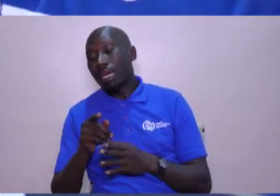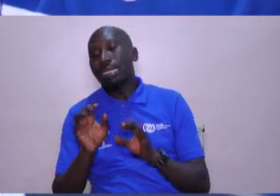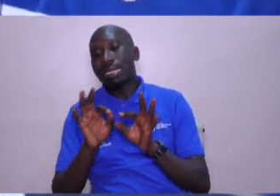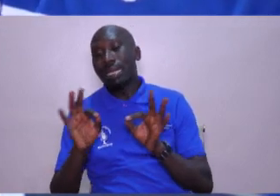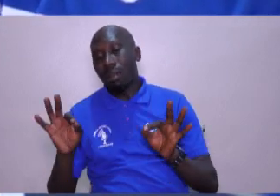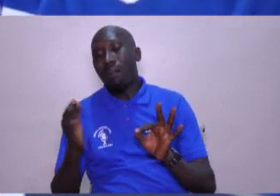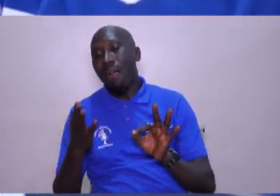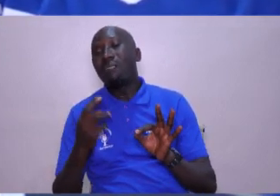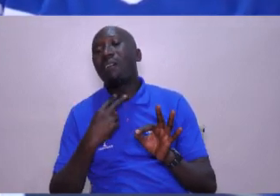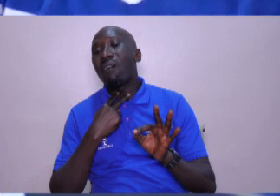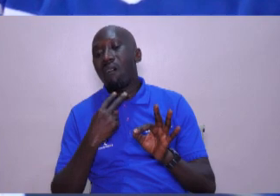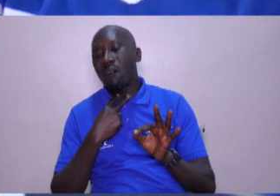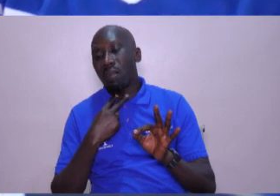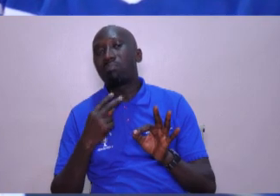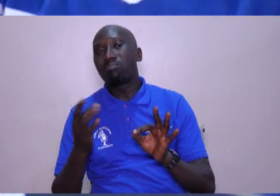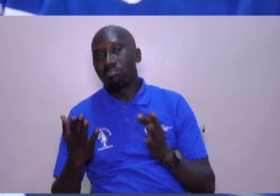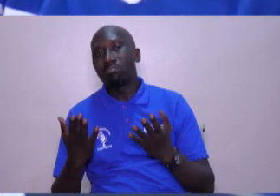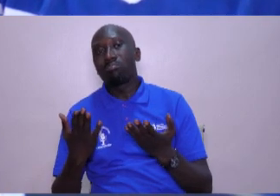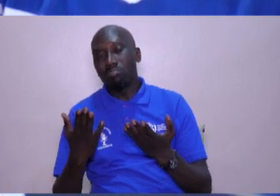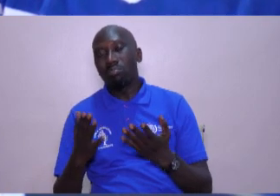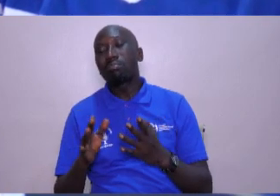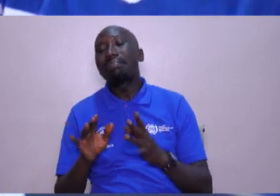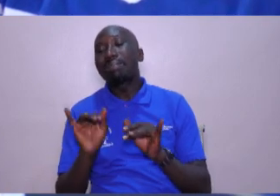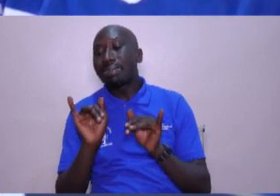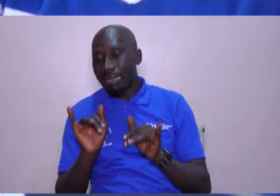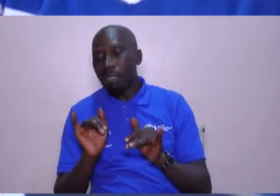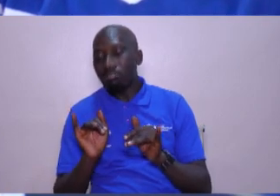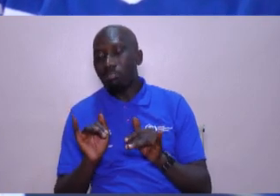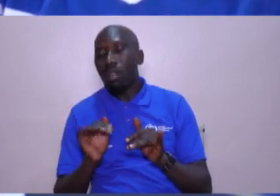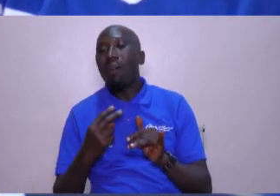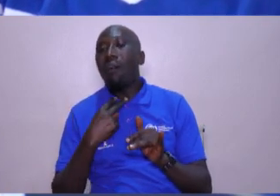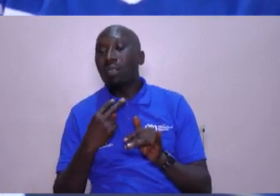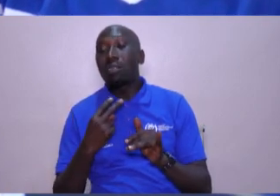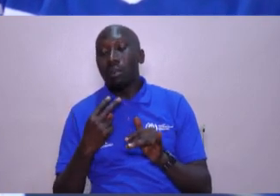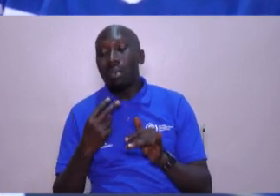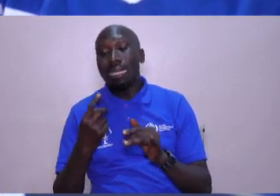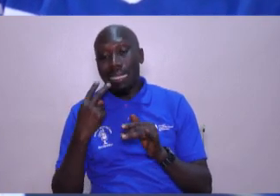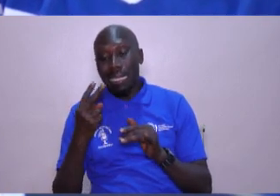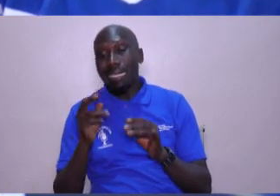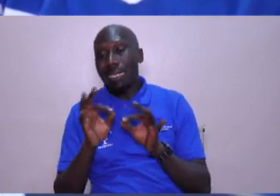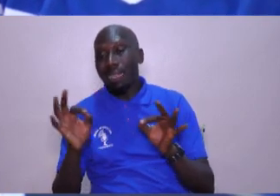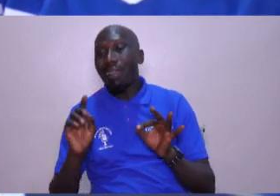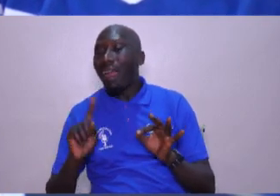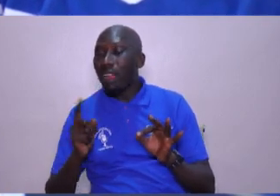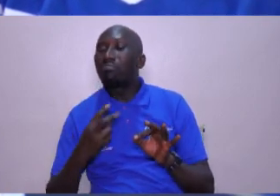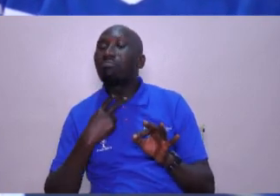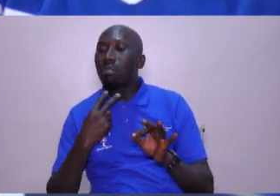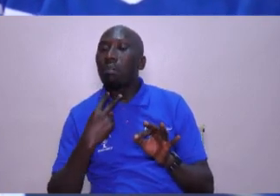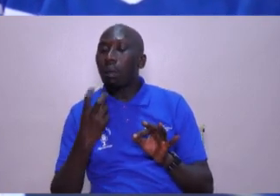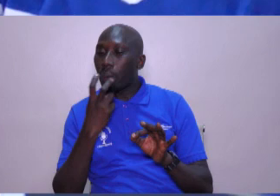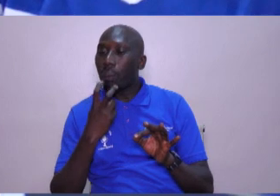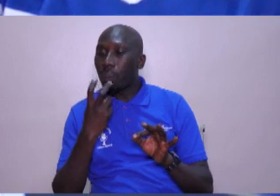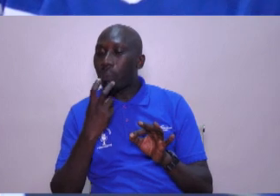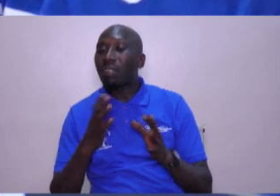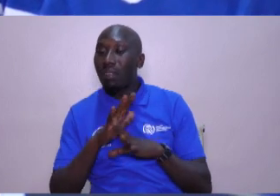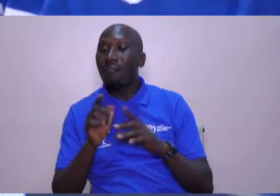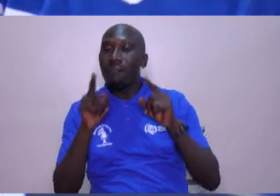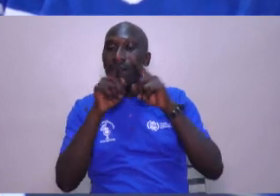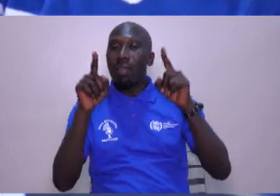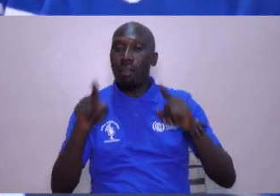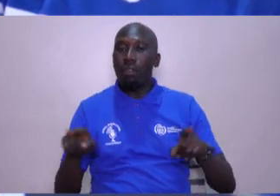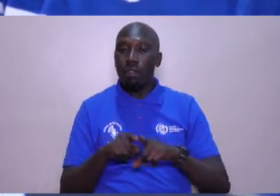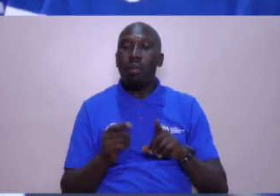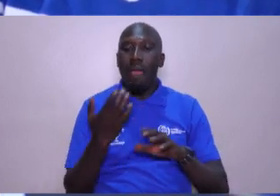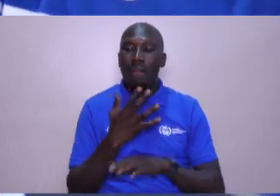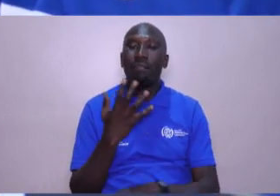which has audio is going to be audio. You won't see that text. So the whole thing, the whole frame will have the